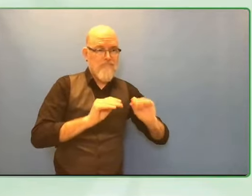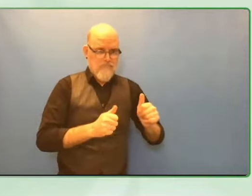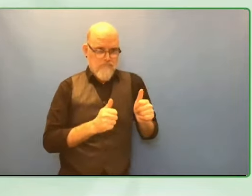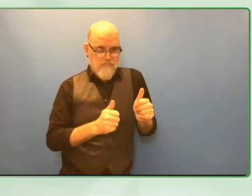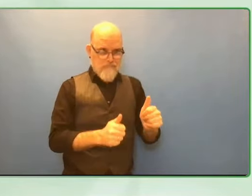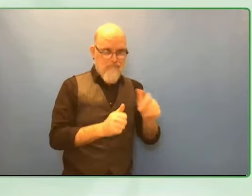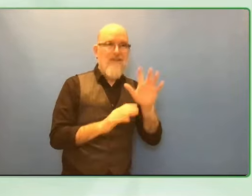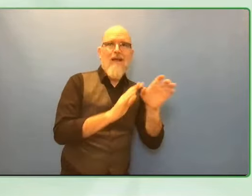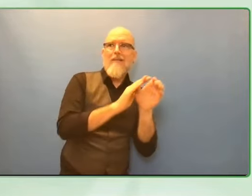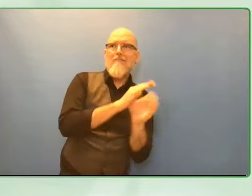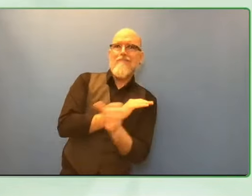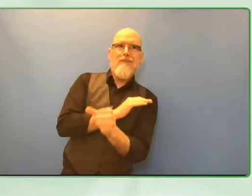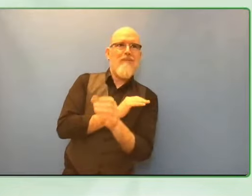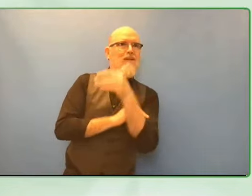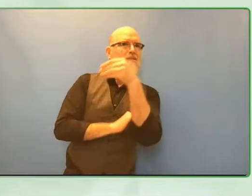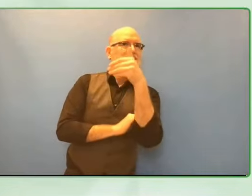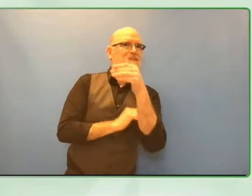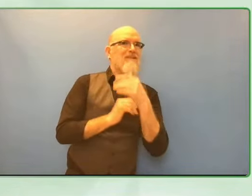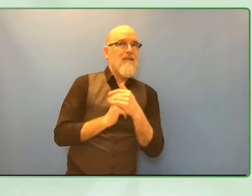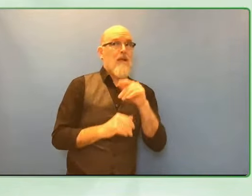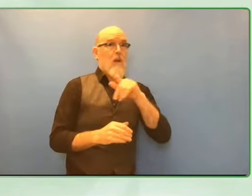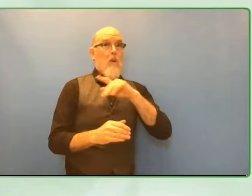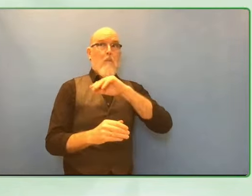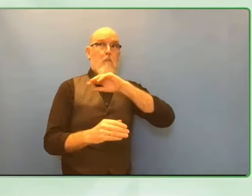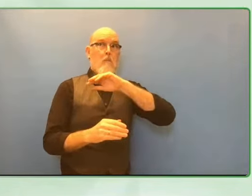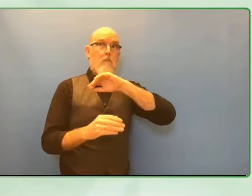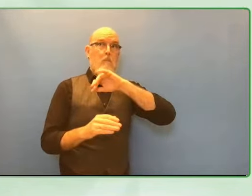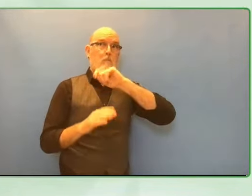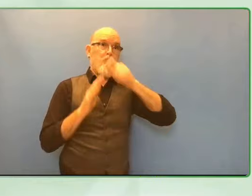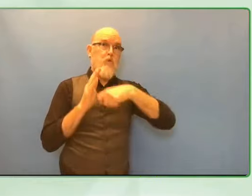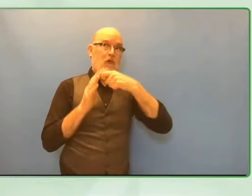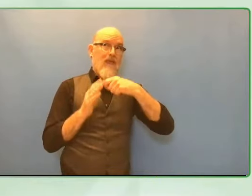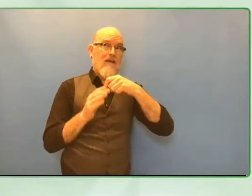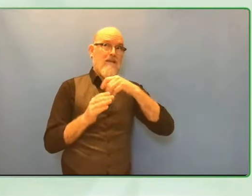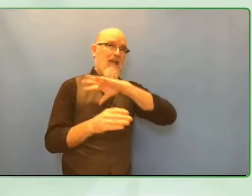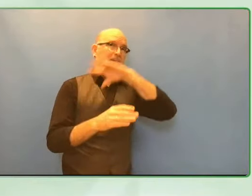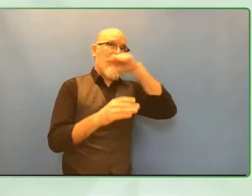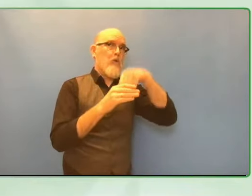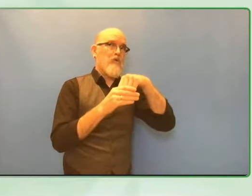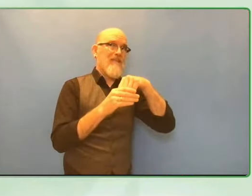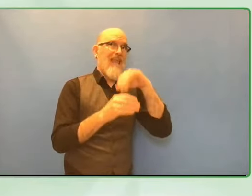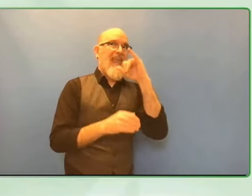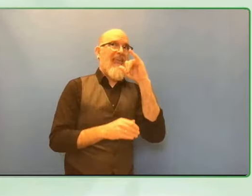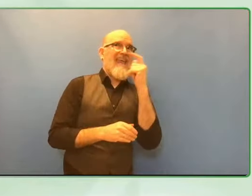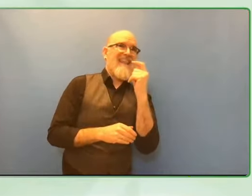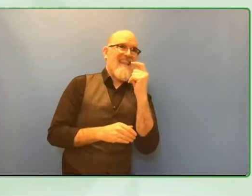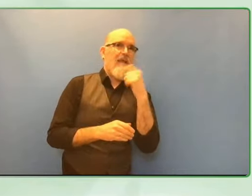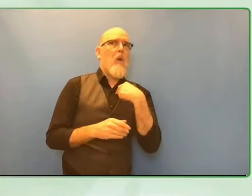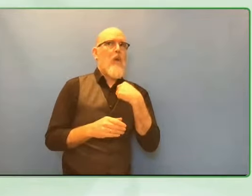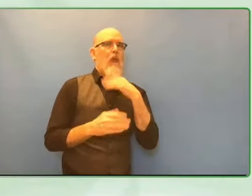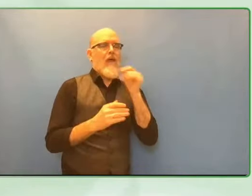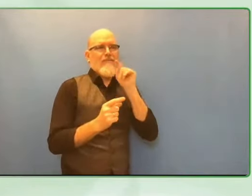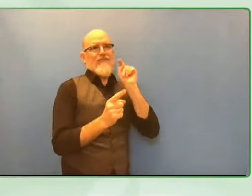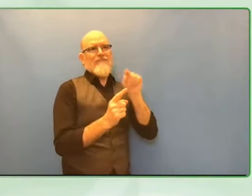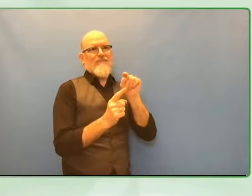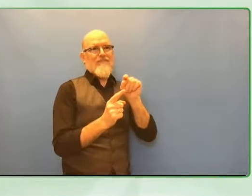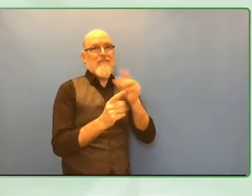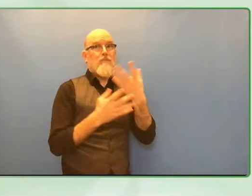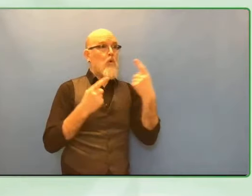IT, which is a dual IT training program for people